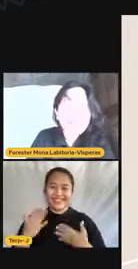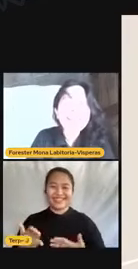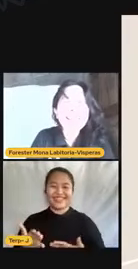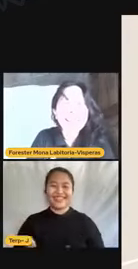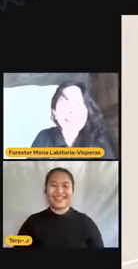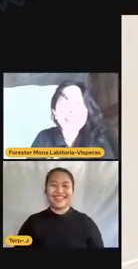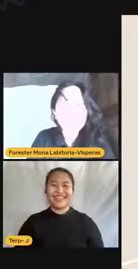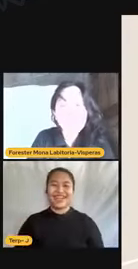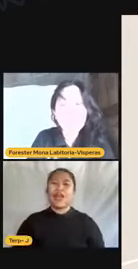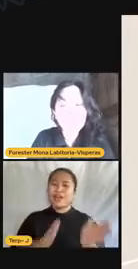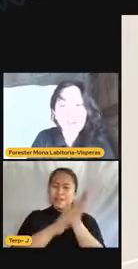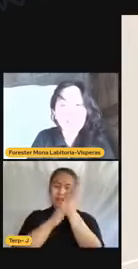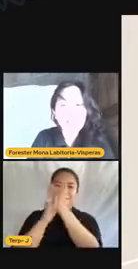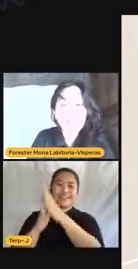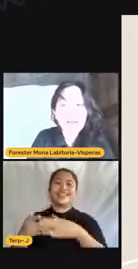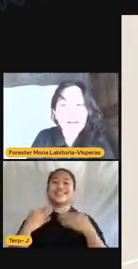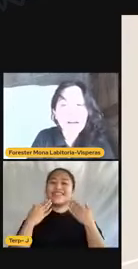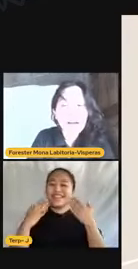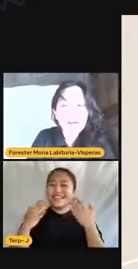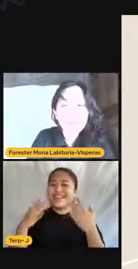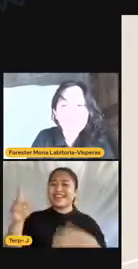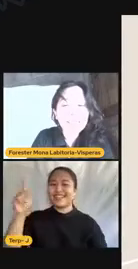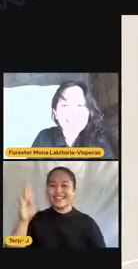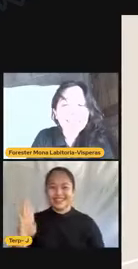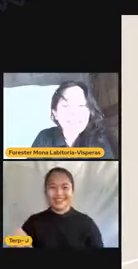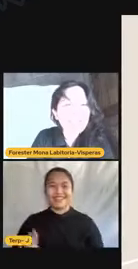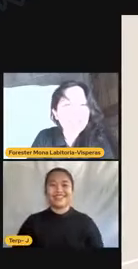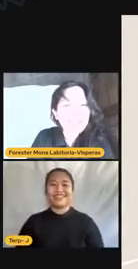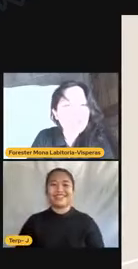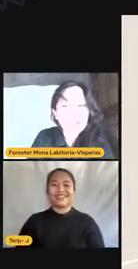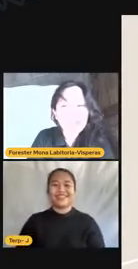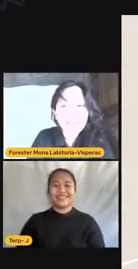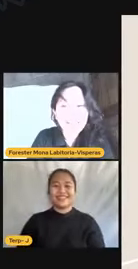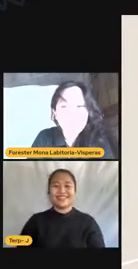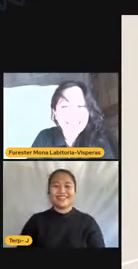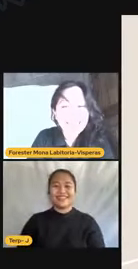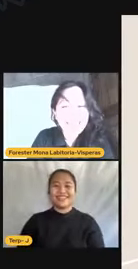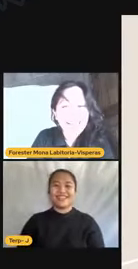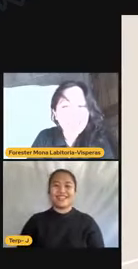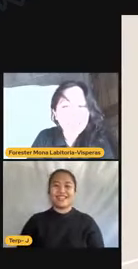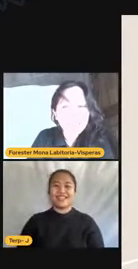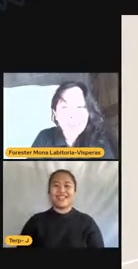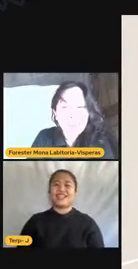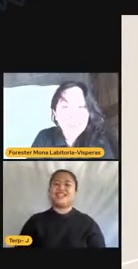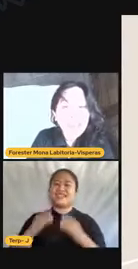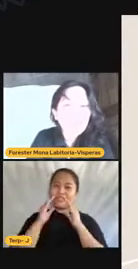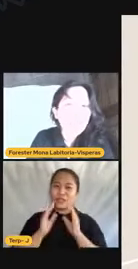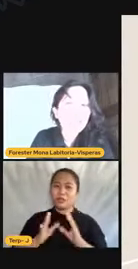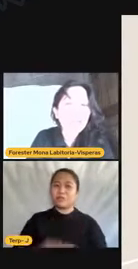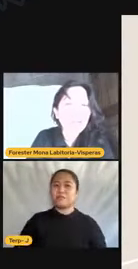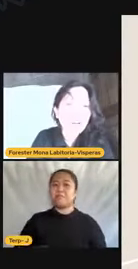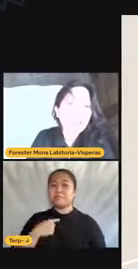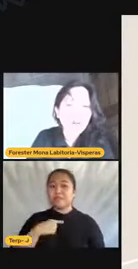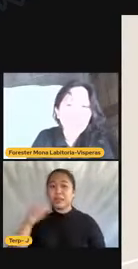All praise and thanks be to God. Sadly, yung asawa ko po ay missing in action, but I believe we are not a